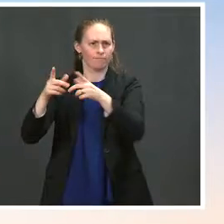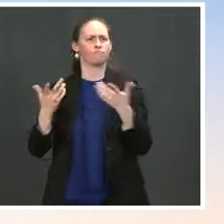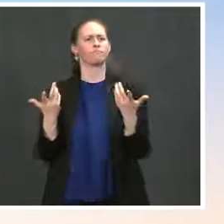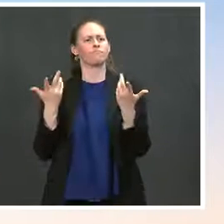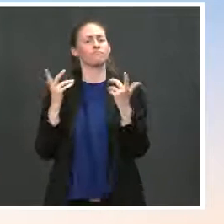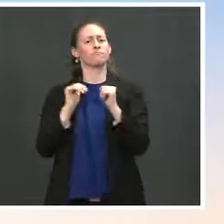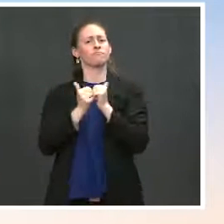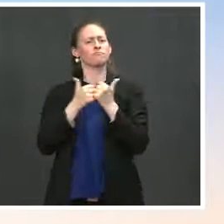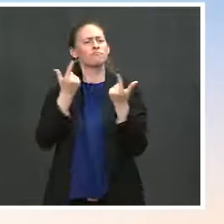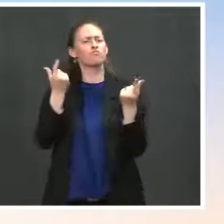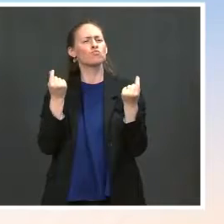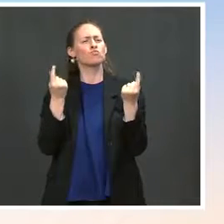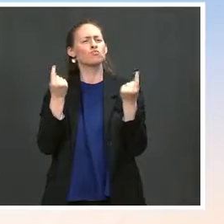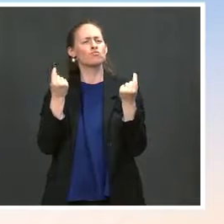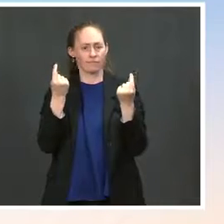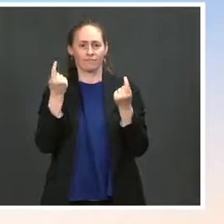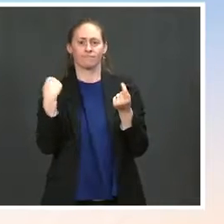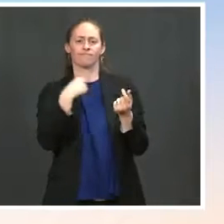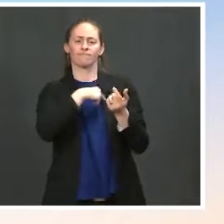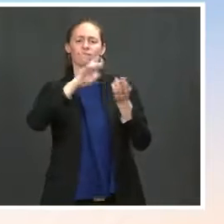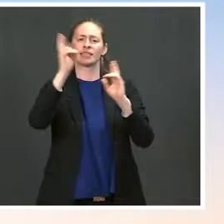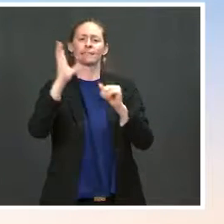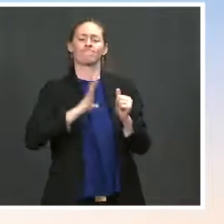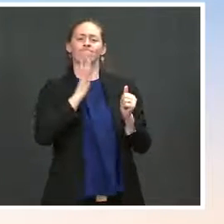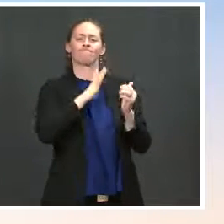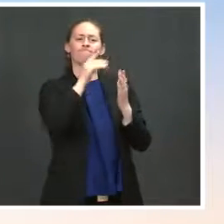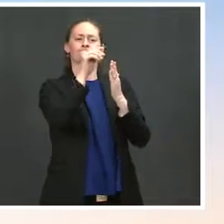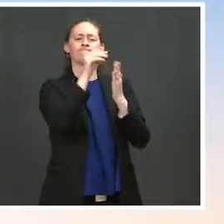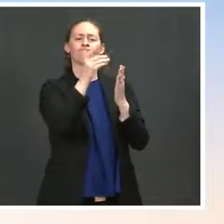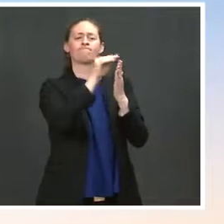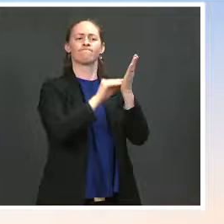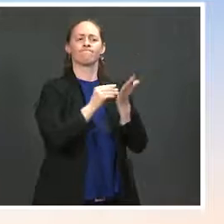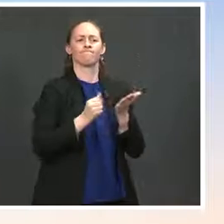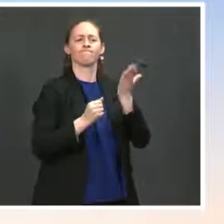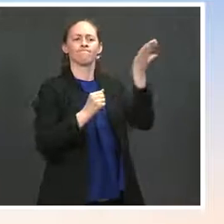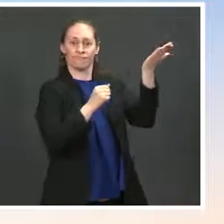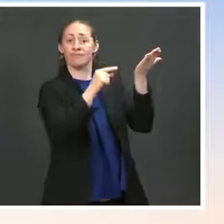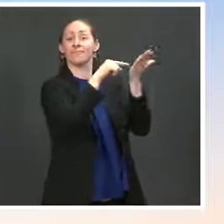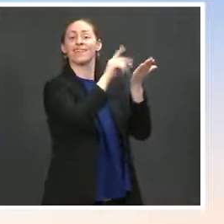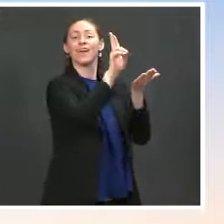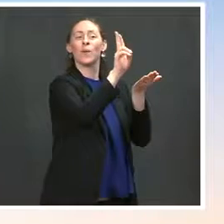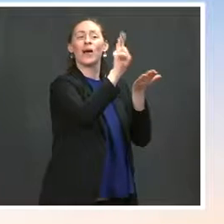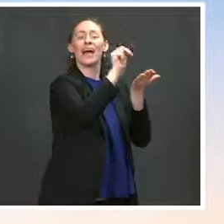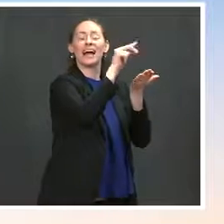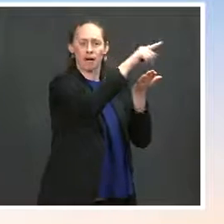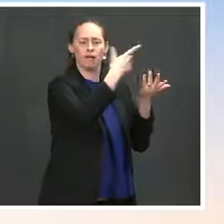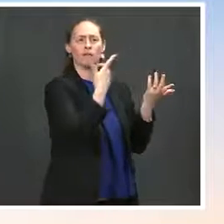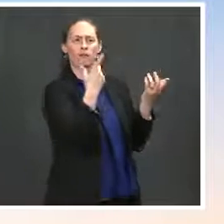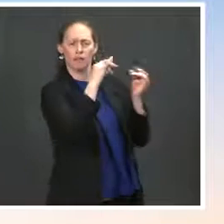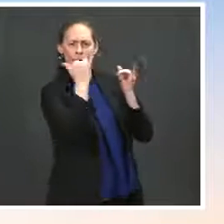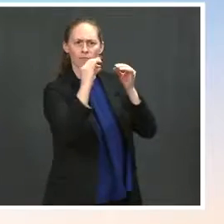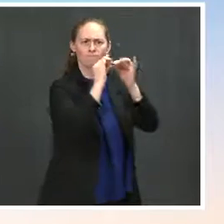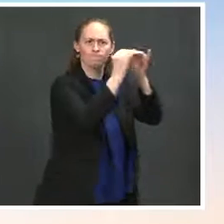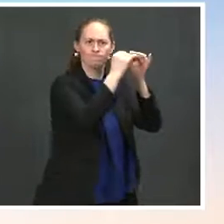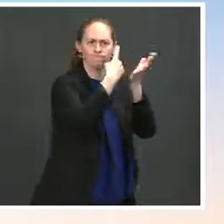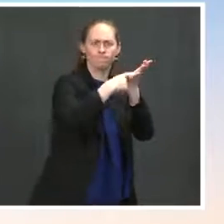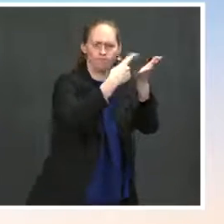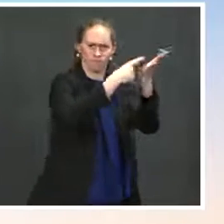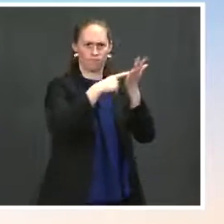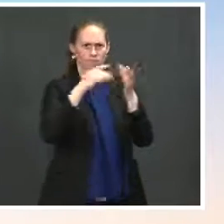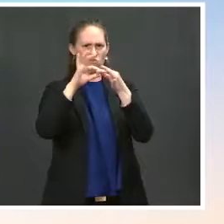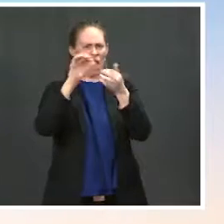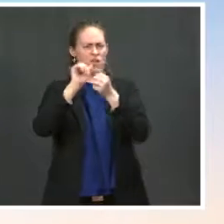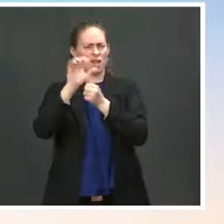the United Nations under the United Nations Framework Convention on Climate Change. The NDC